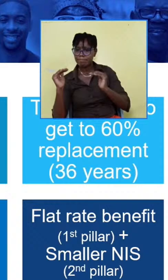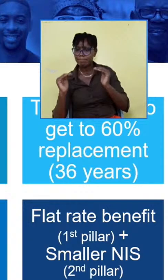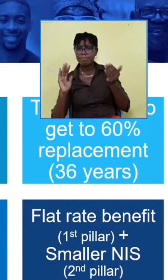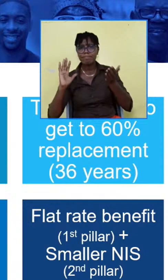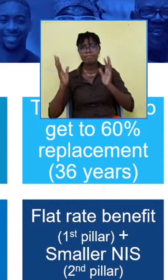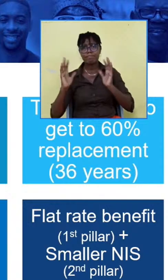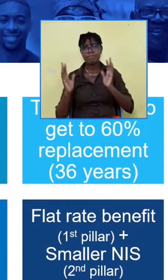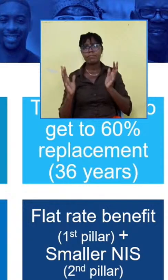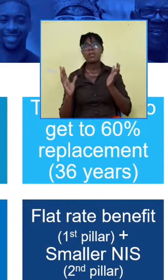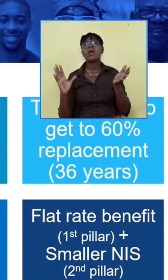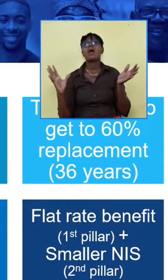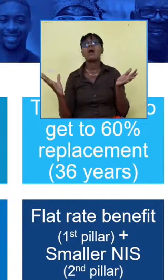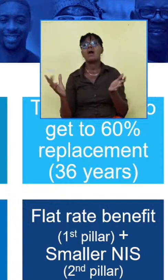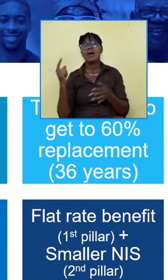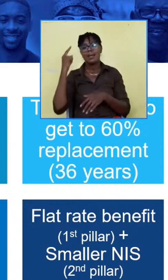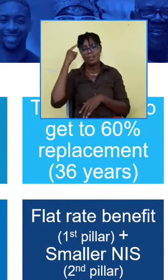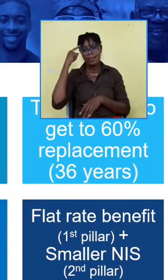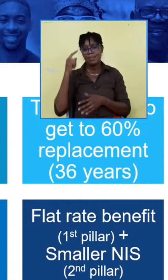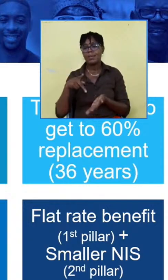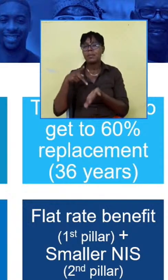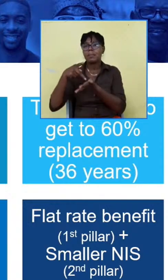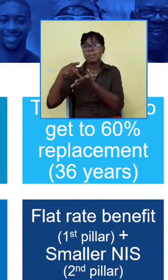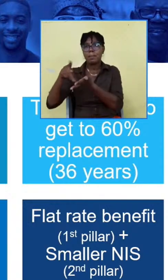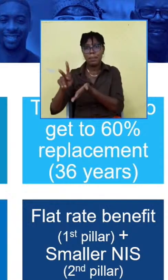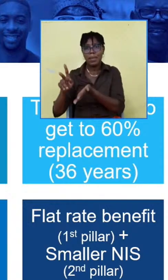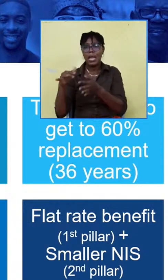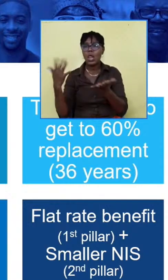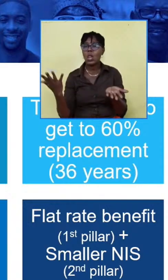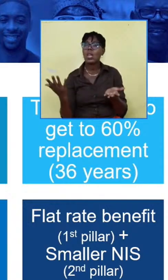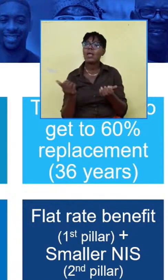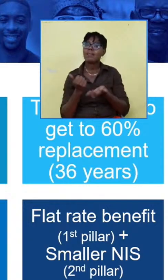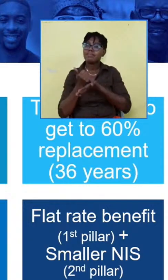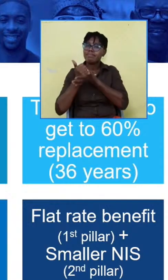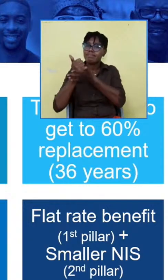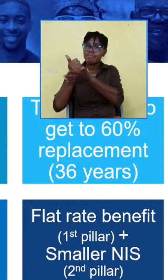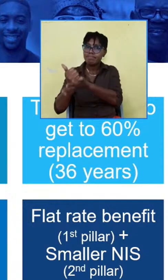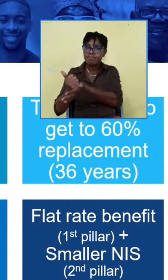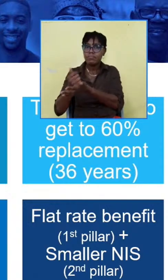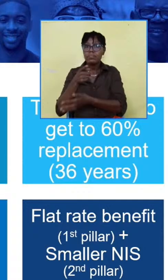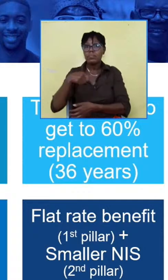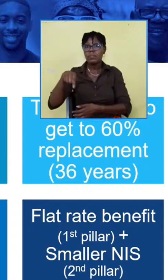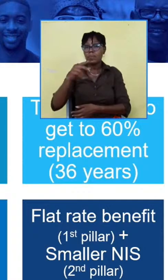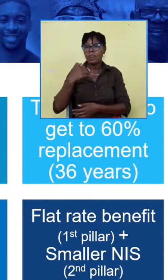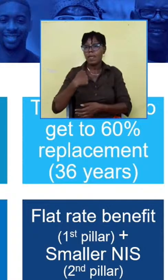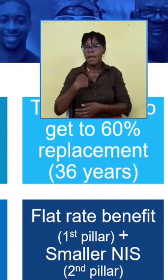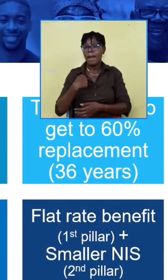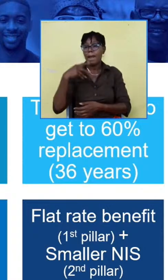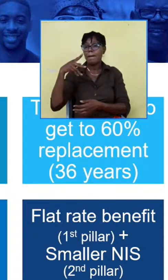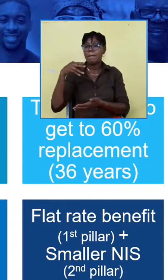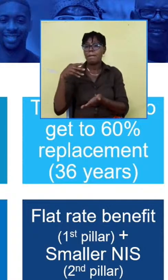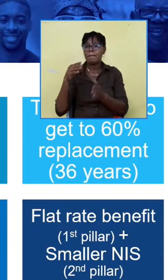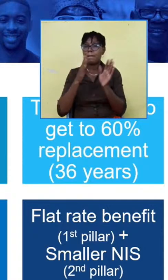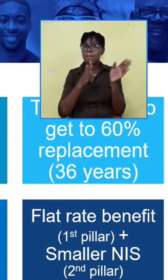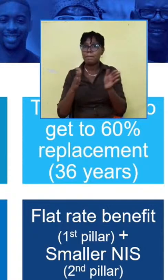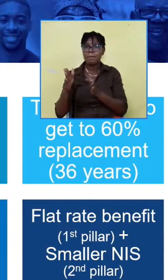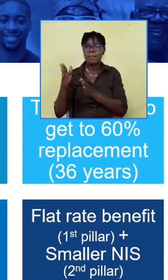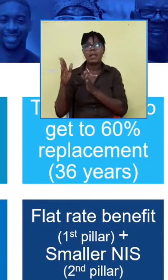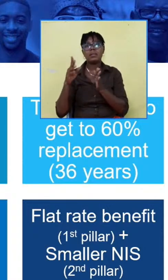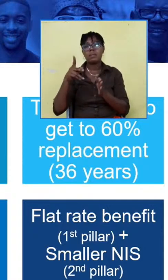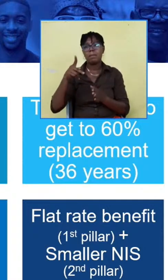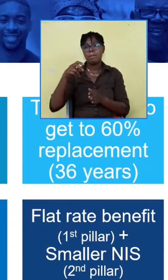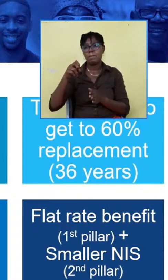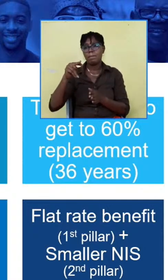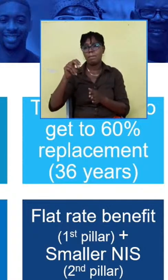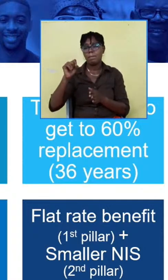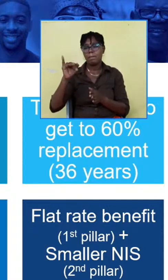provide that base, that safety net, and then those of you who have pension plans that you've contributed to or participated in along the